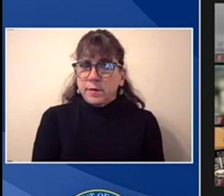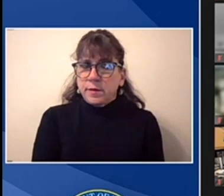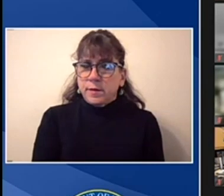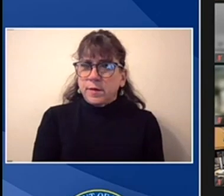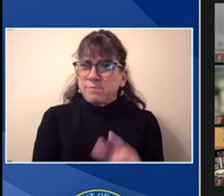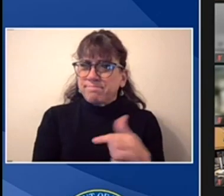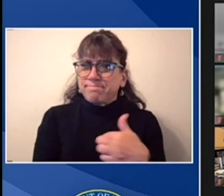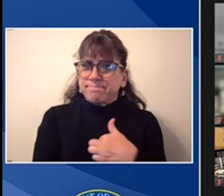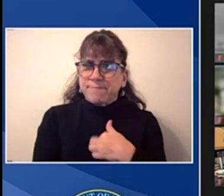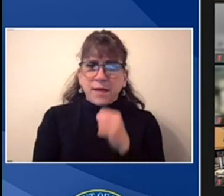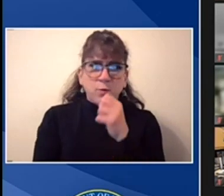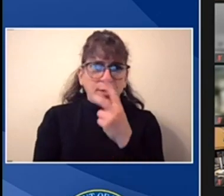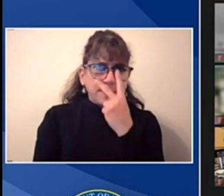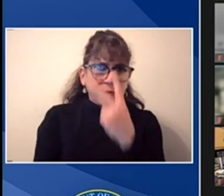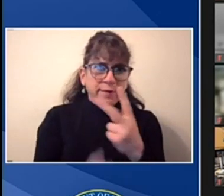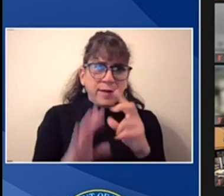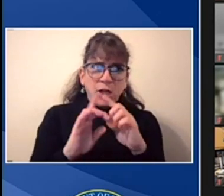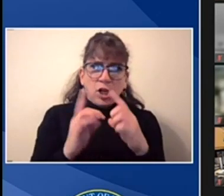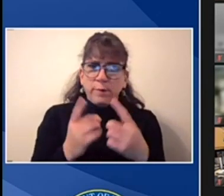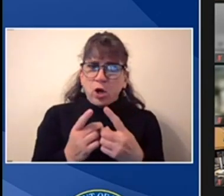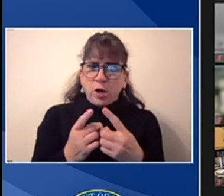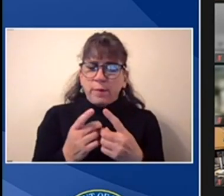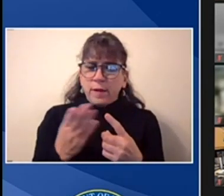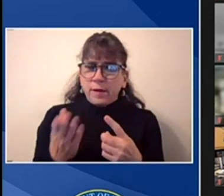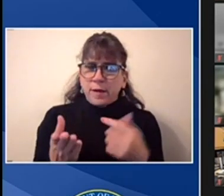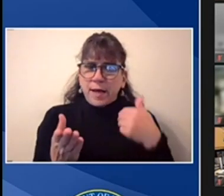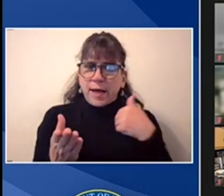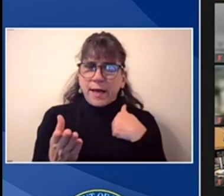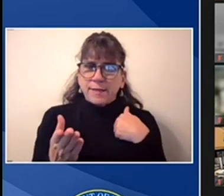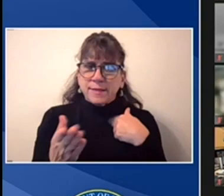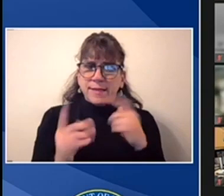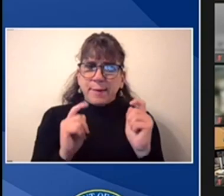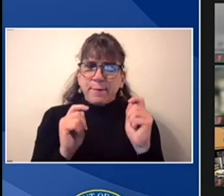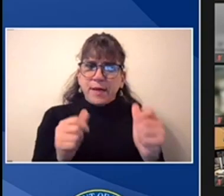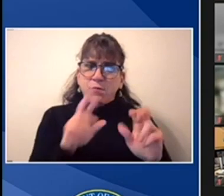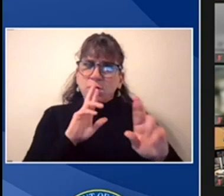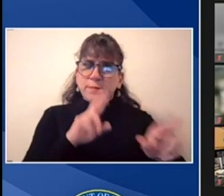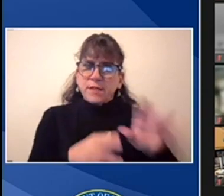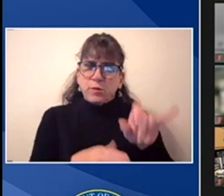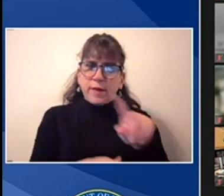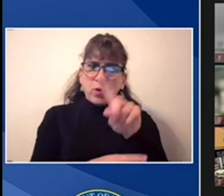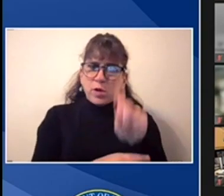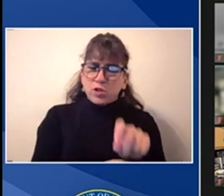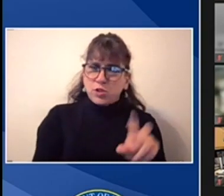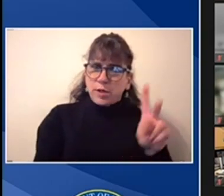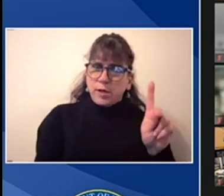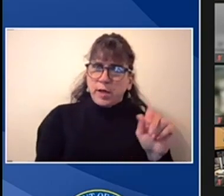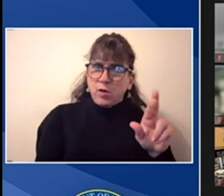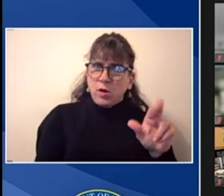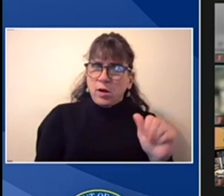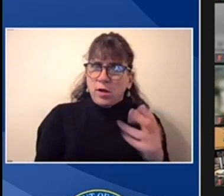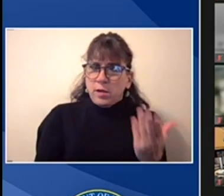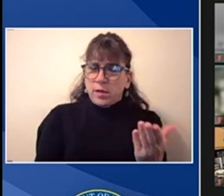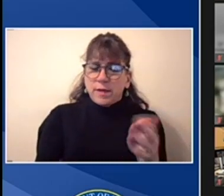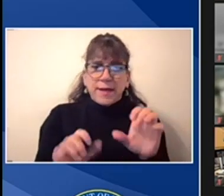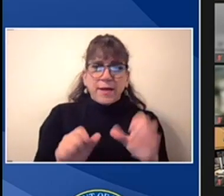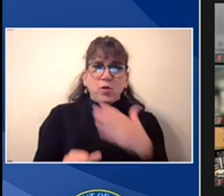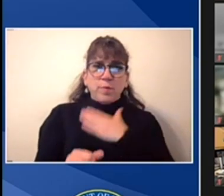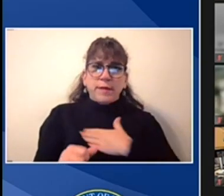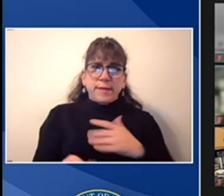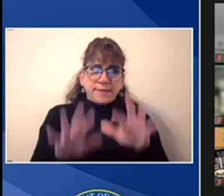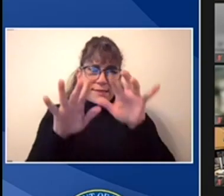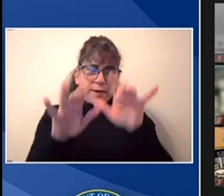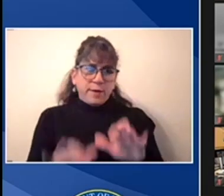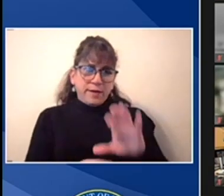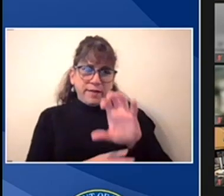I'm not seeing if the department has an immediate response to that question, Kara. Could you please put it in the